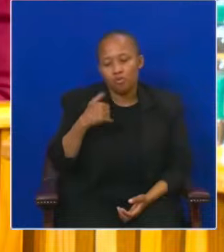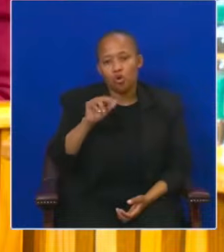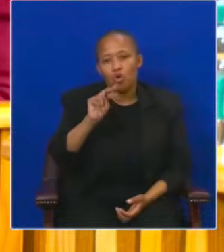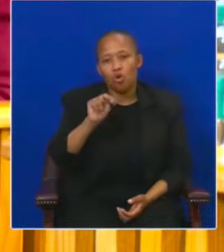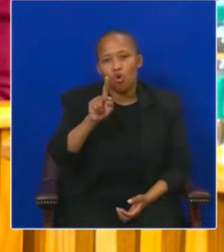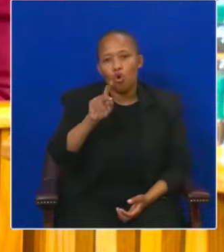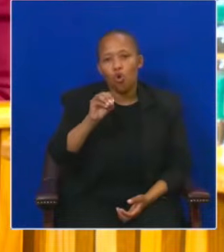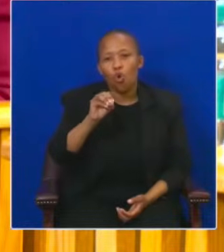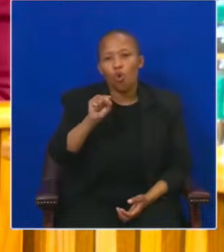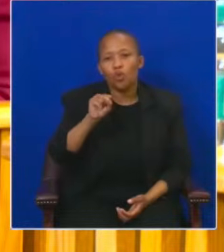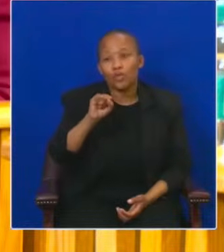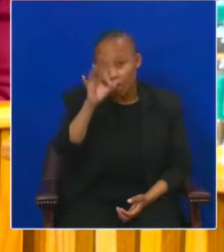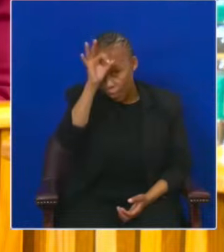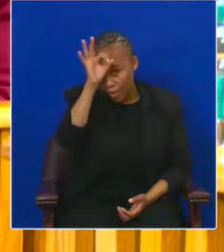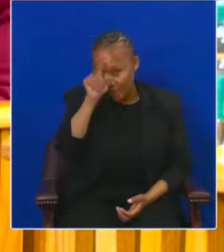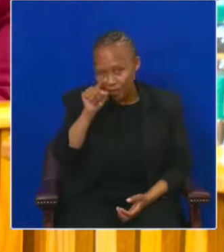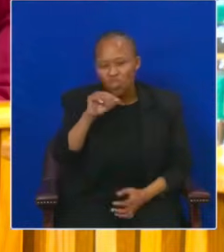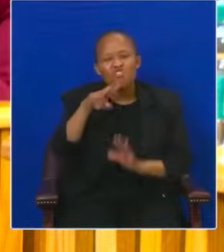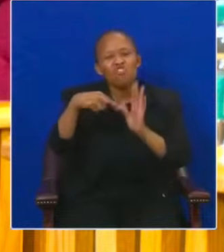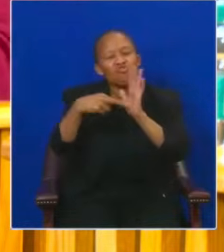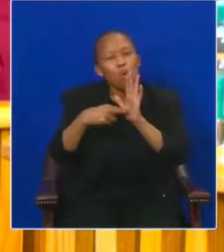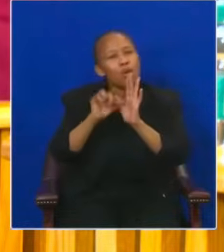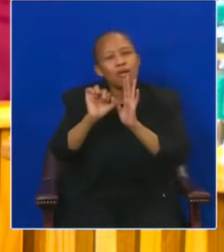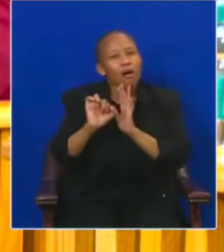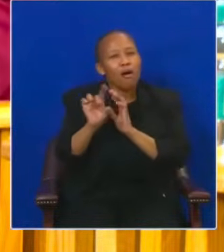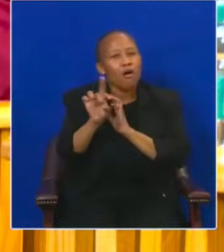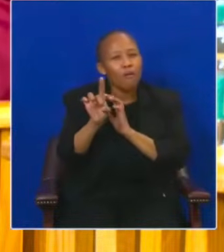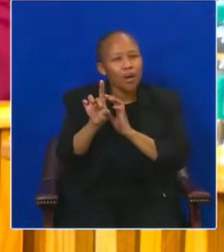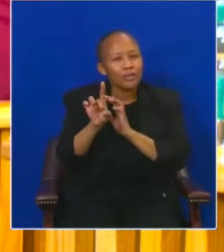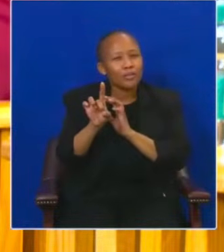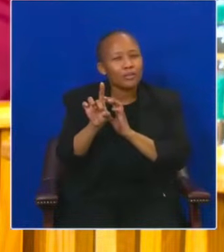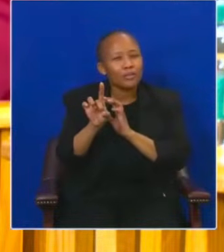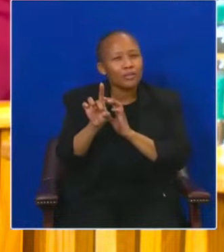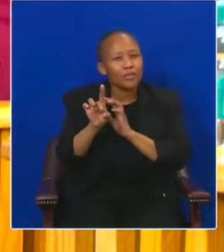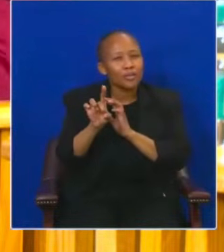Thank you, Commissioners.